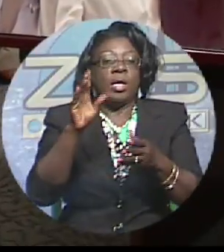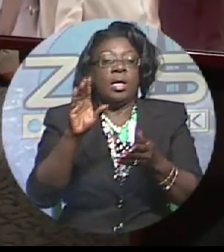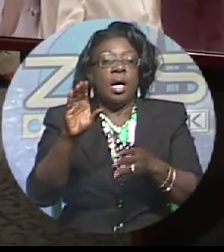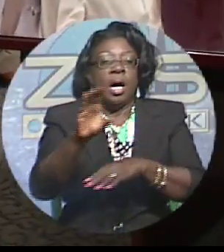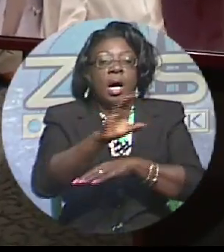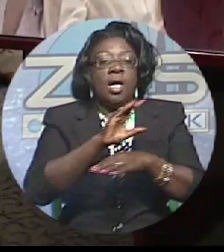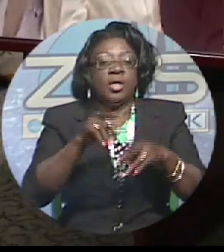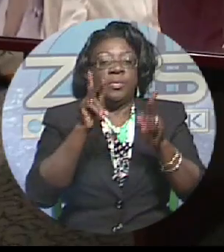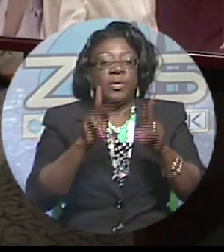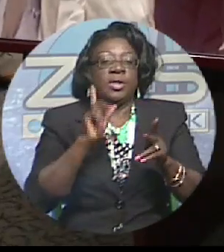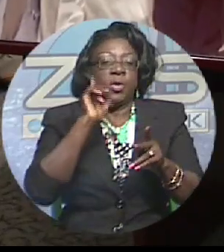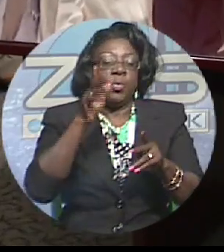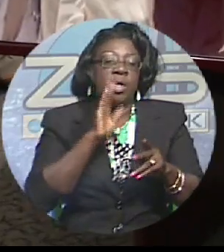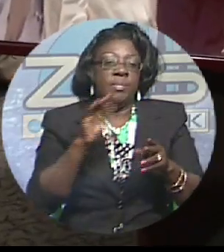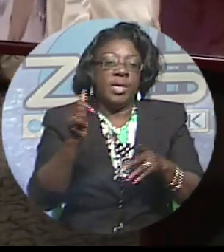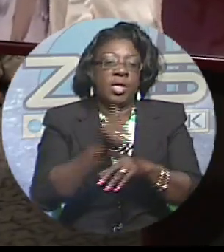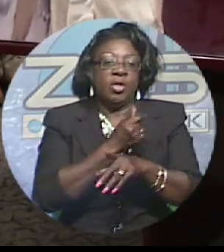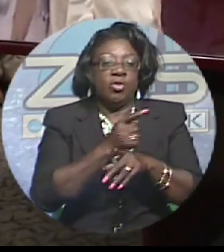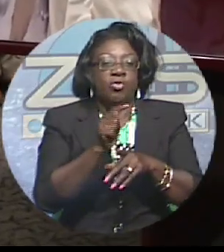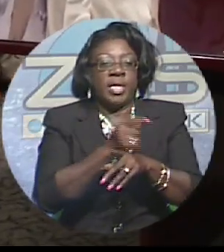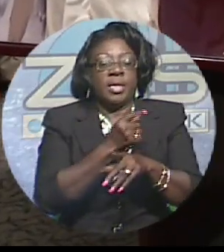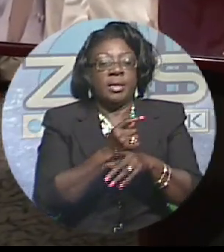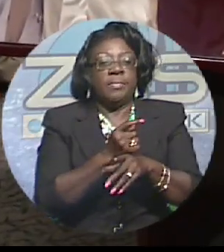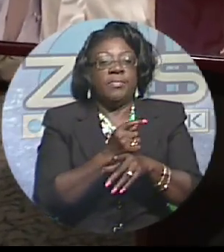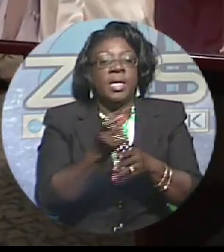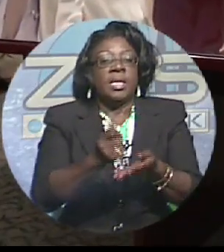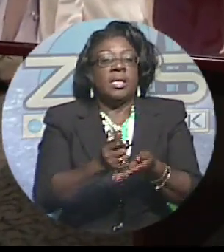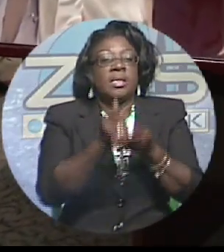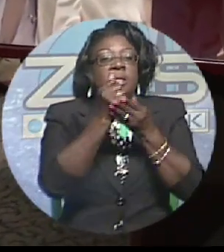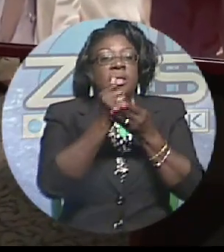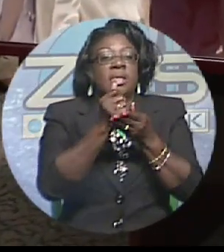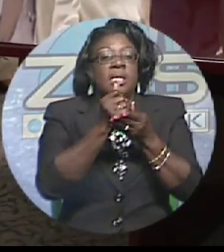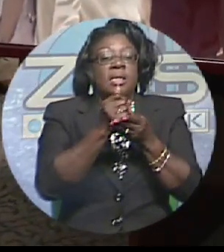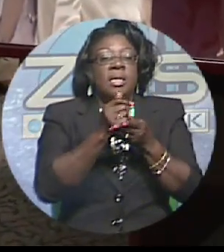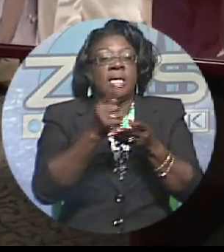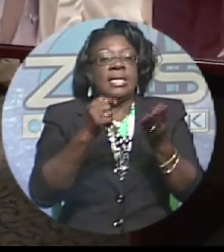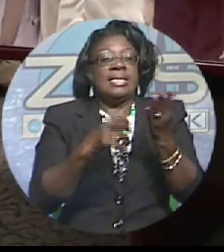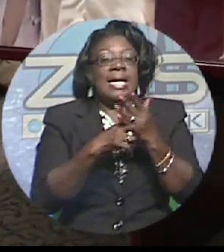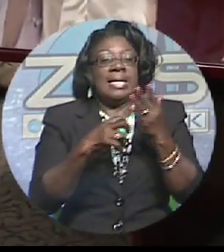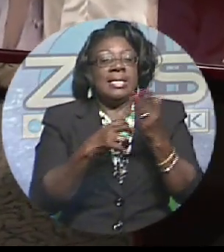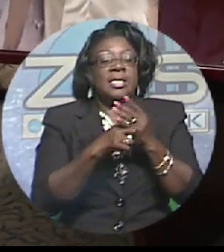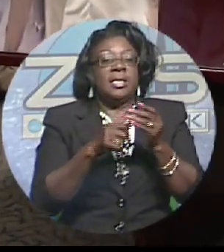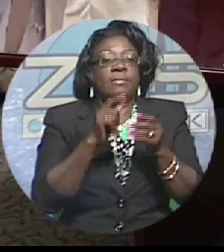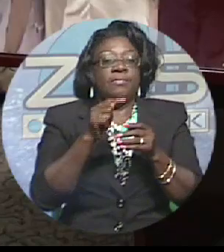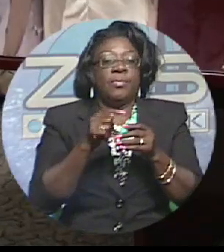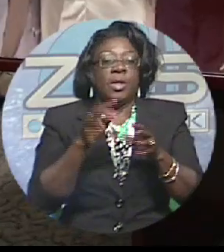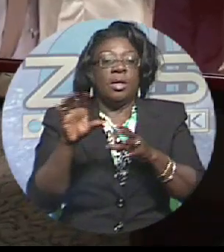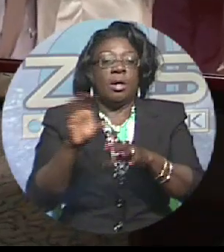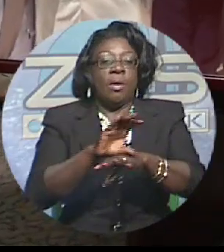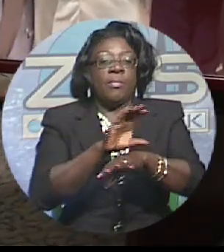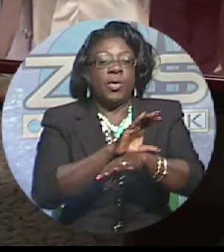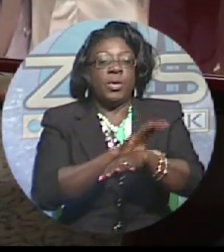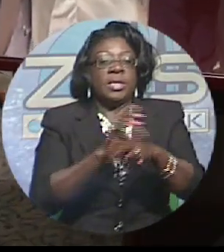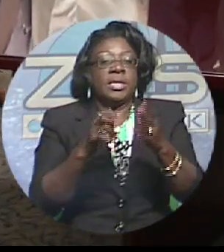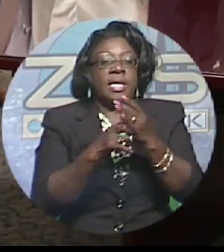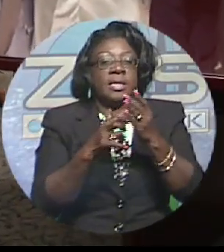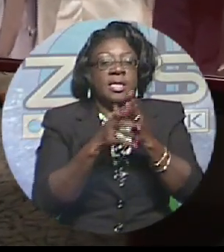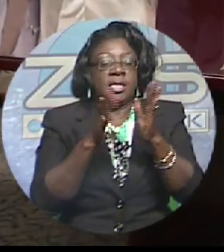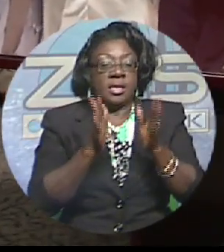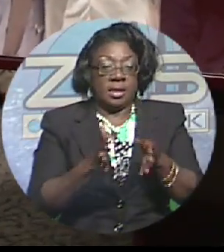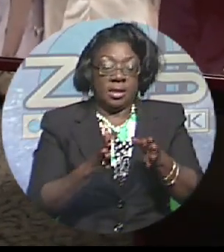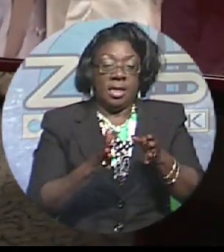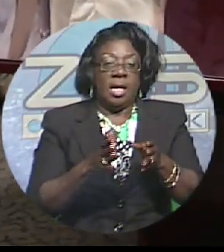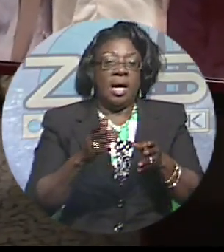care technicians, 20 anesthesia assistant technicians, 24 surgical operating theater technicians, and 30 emergency